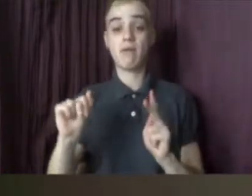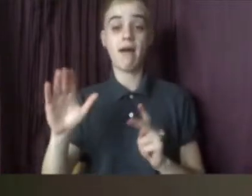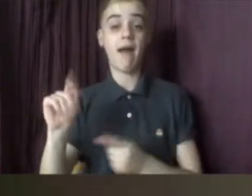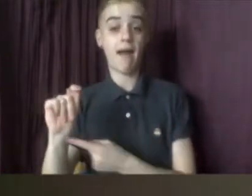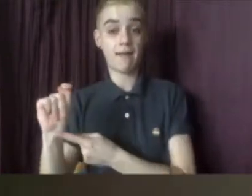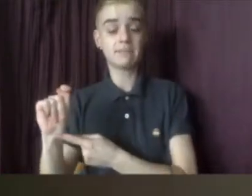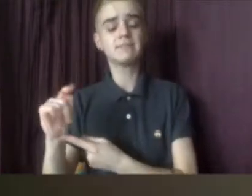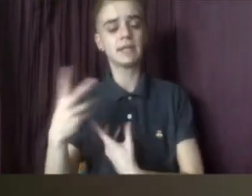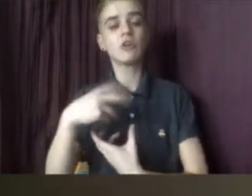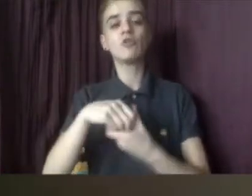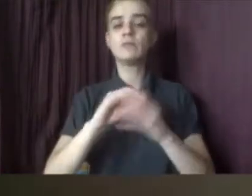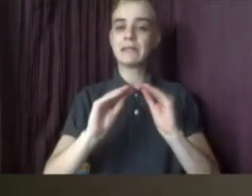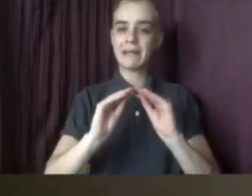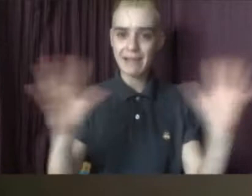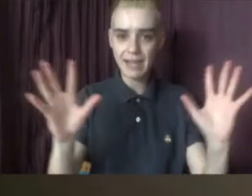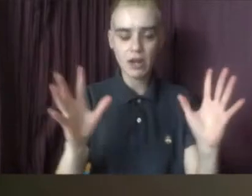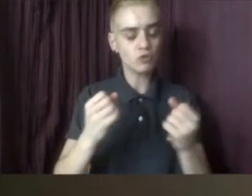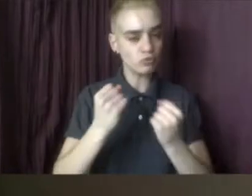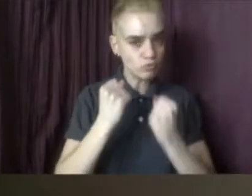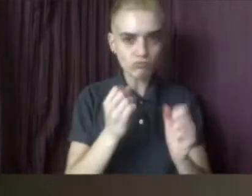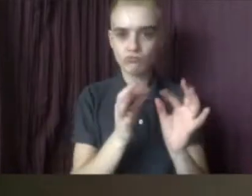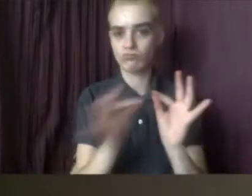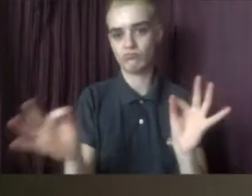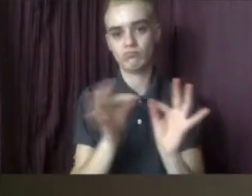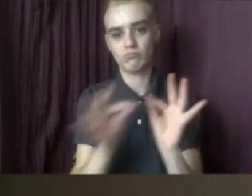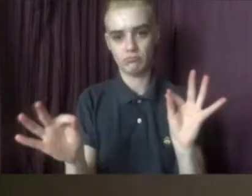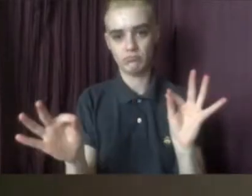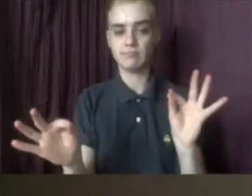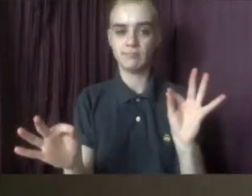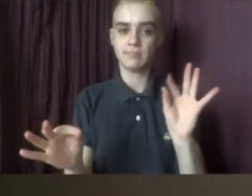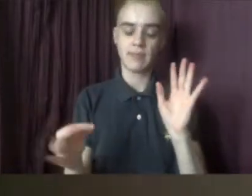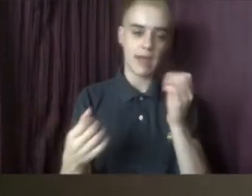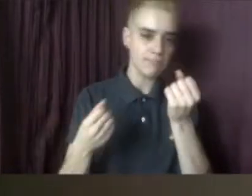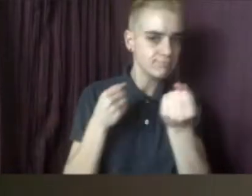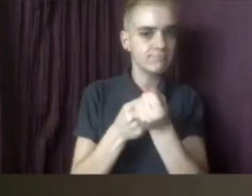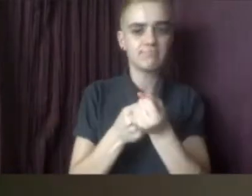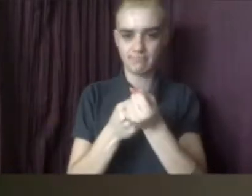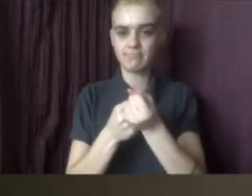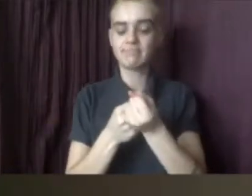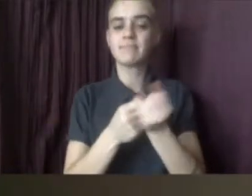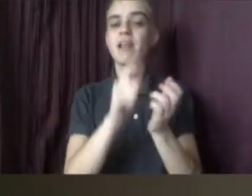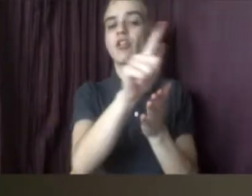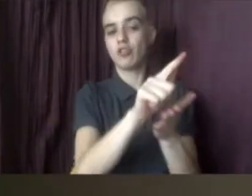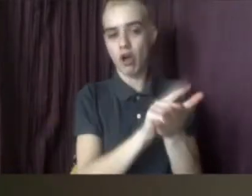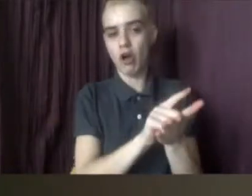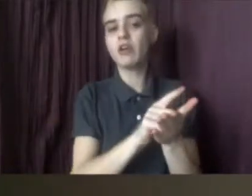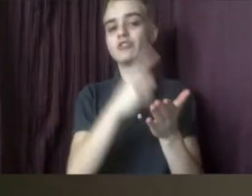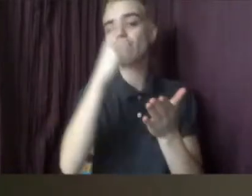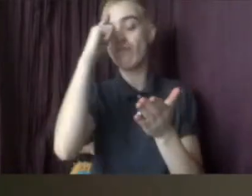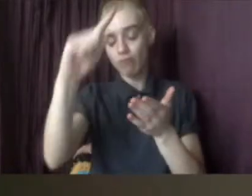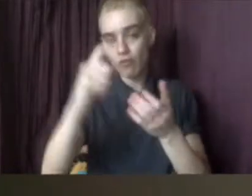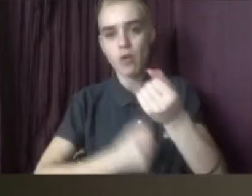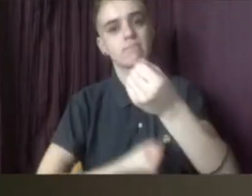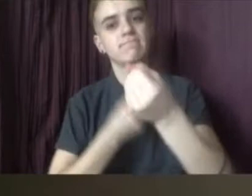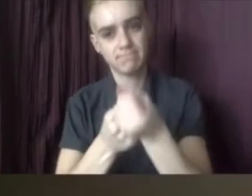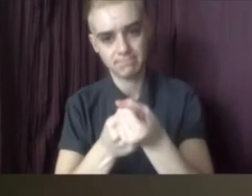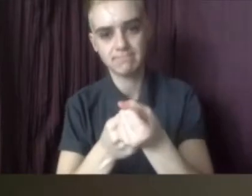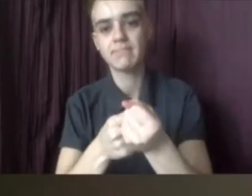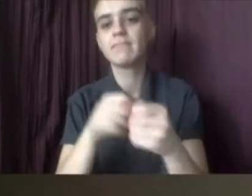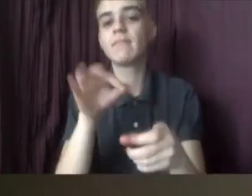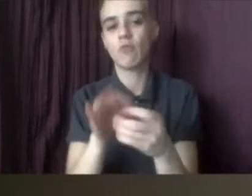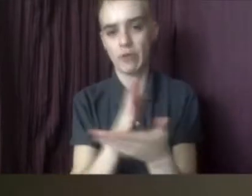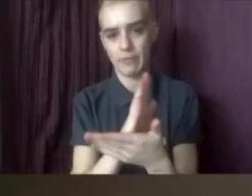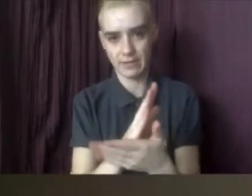VRA required a modern update to the pre-clearance formula. And it's the John Lewis Voting Rights Advancement Act, which